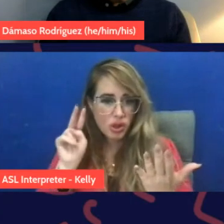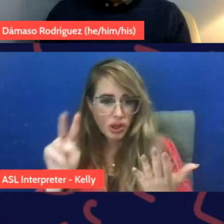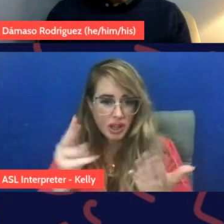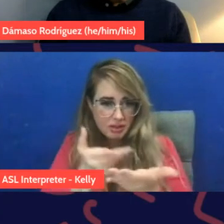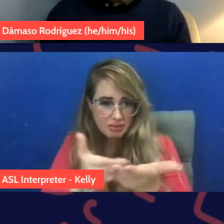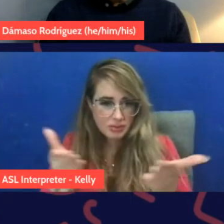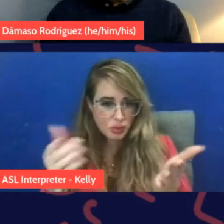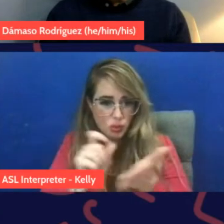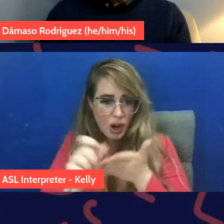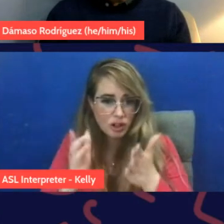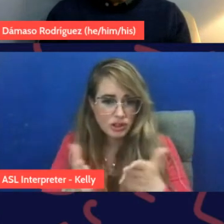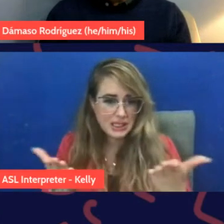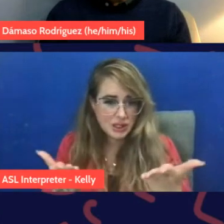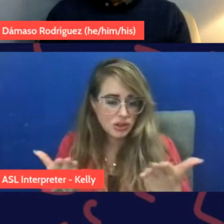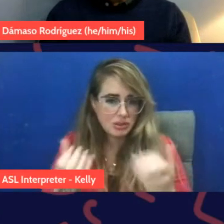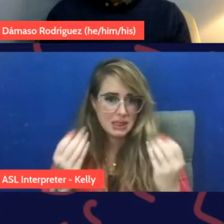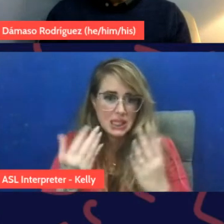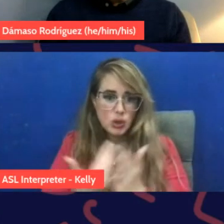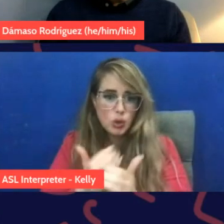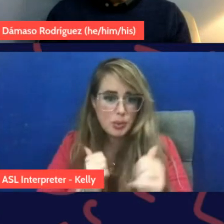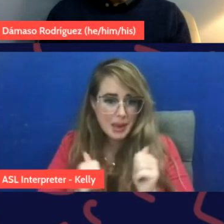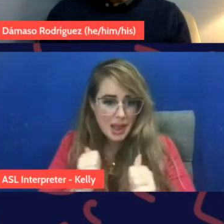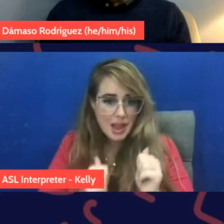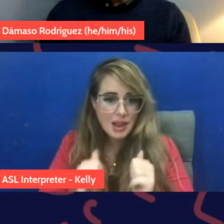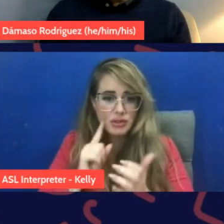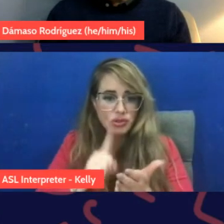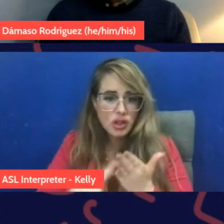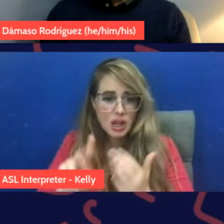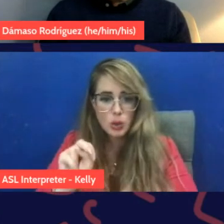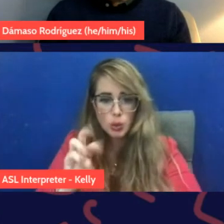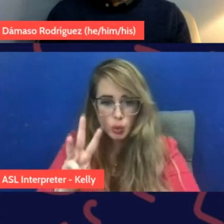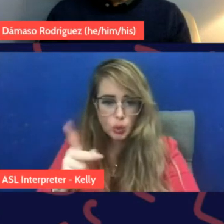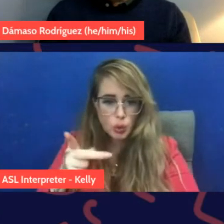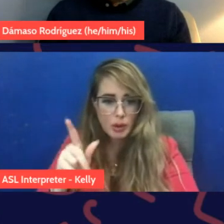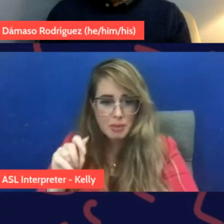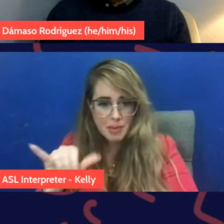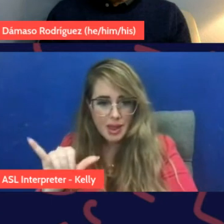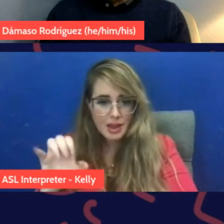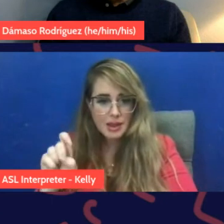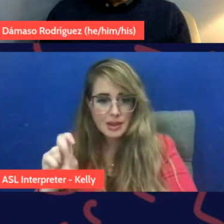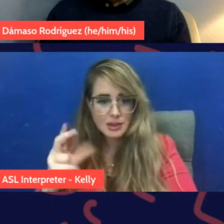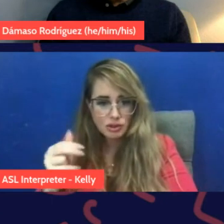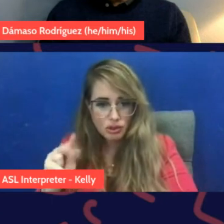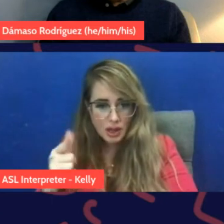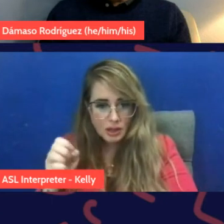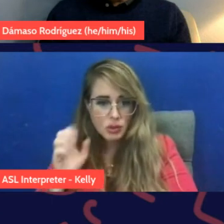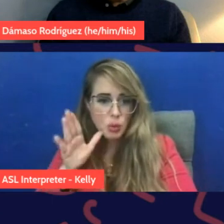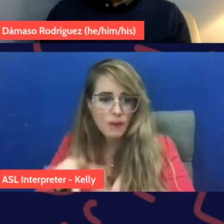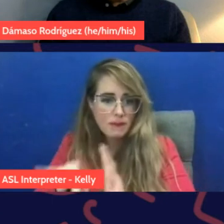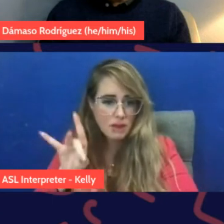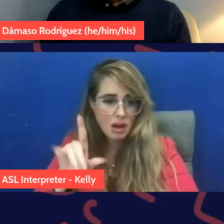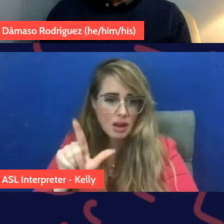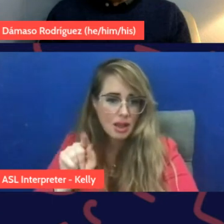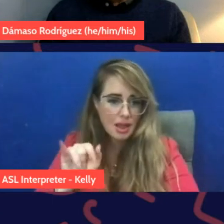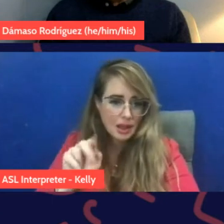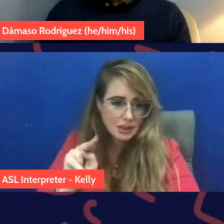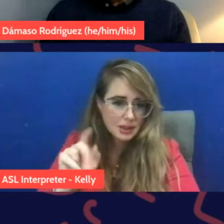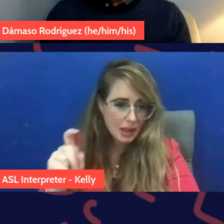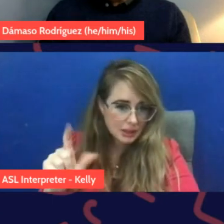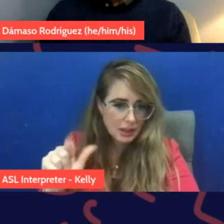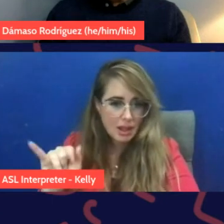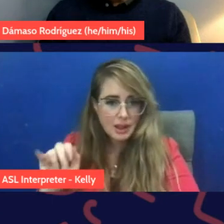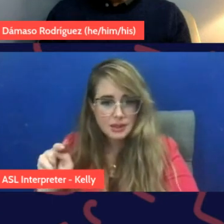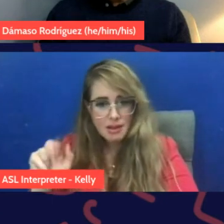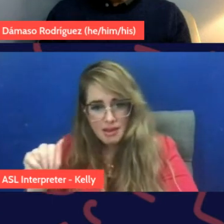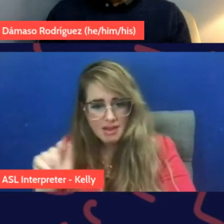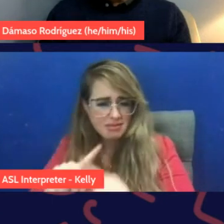in this room. If you go on the New Play Exchange, you'll find Latinx, Latine writers of all